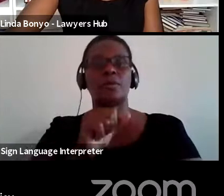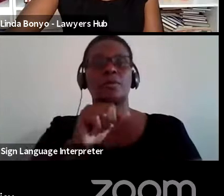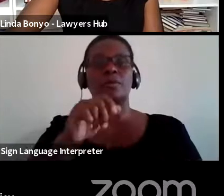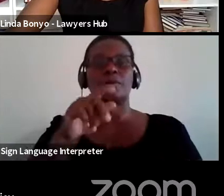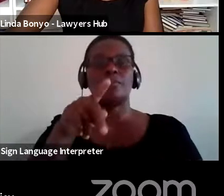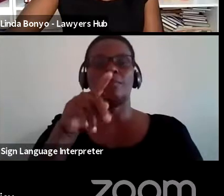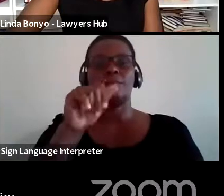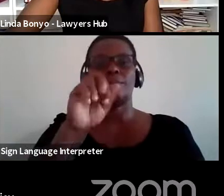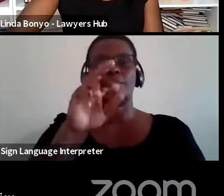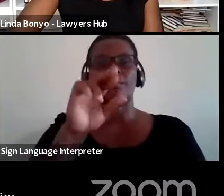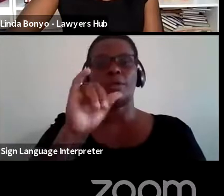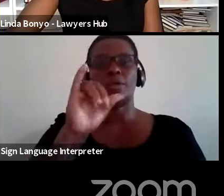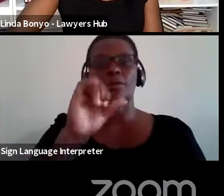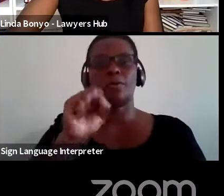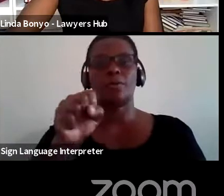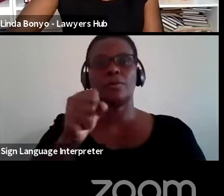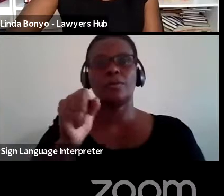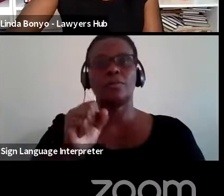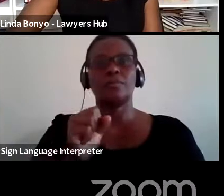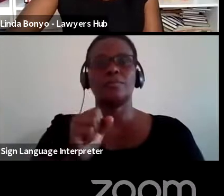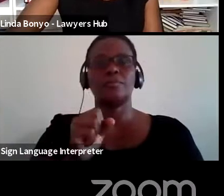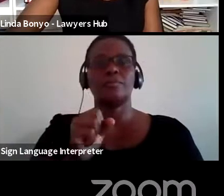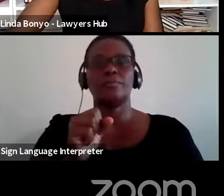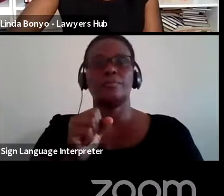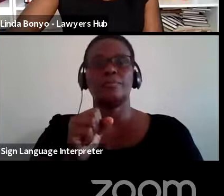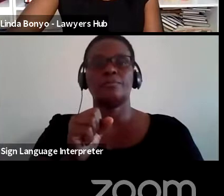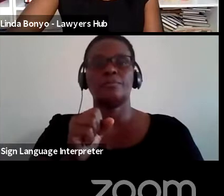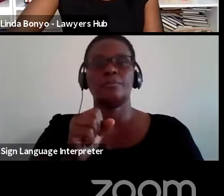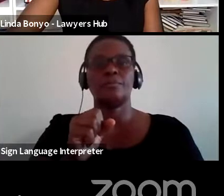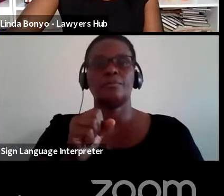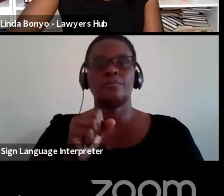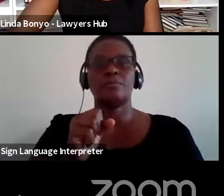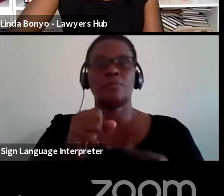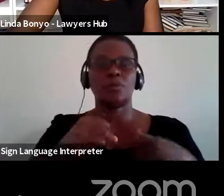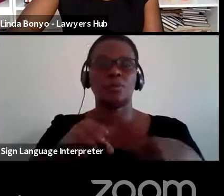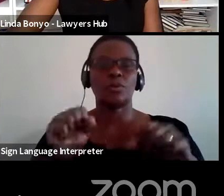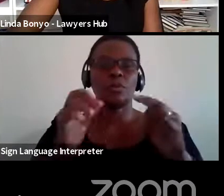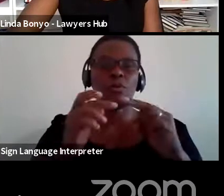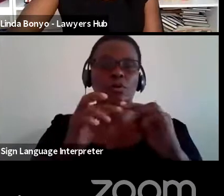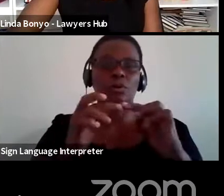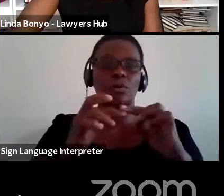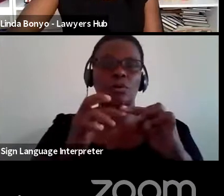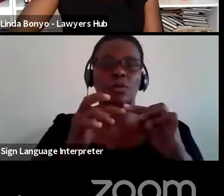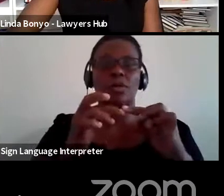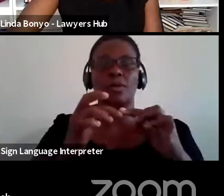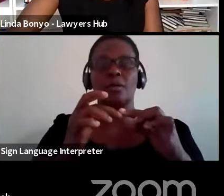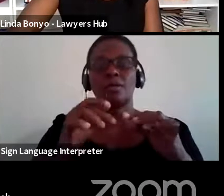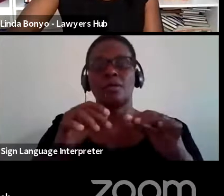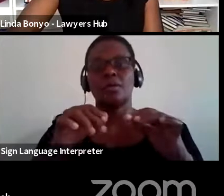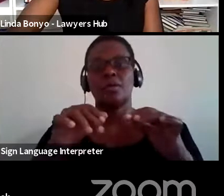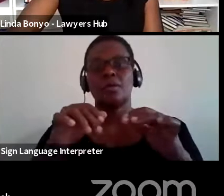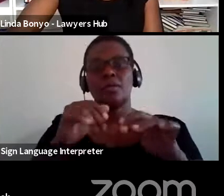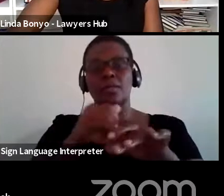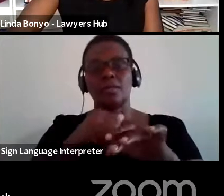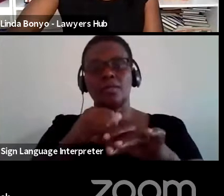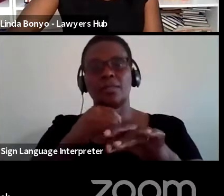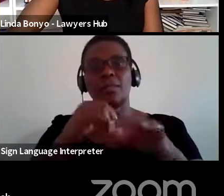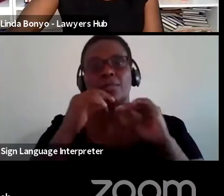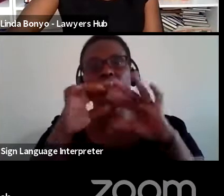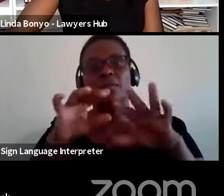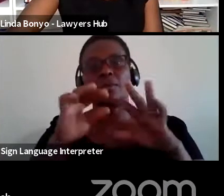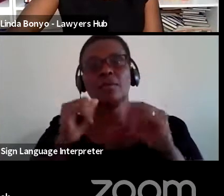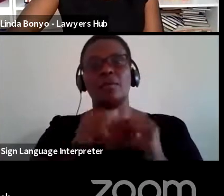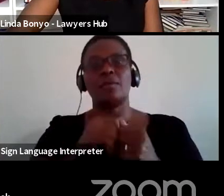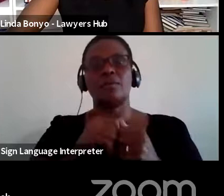around the actions of online intermediaries to curate the user speech that appears